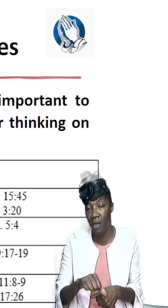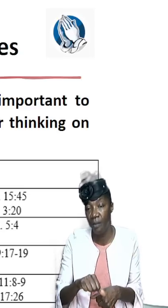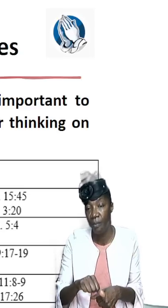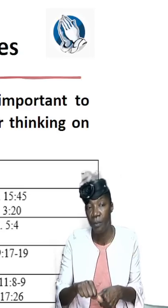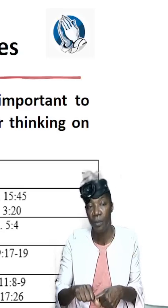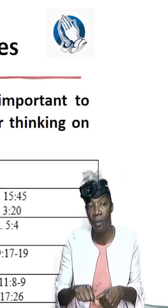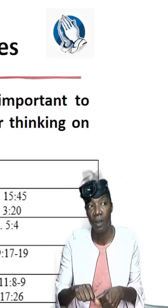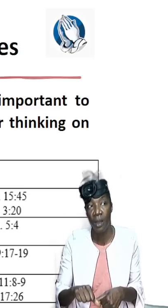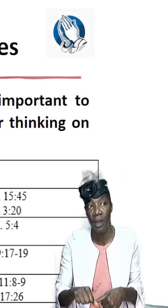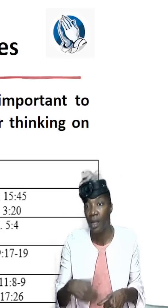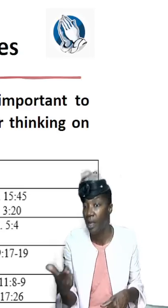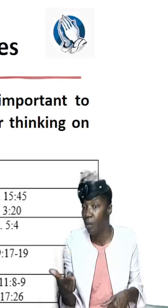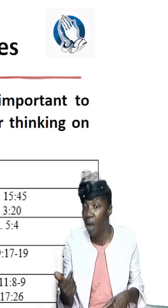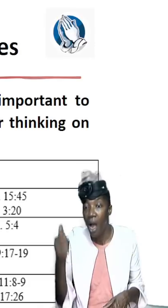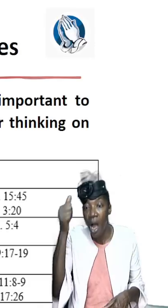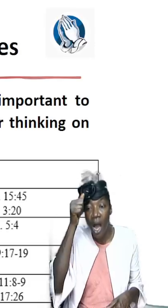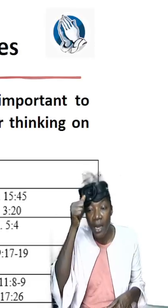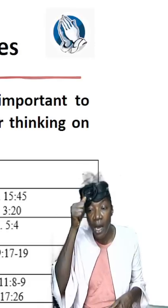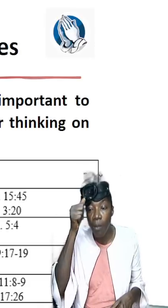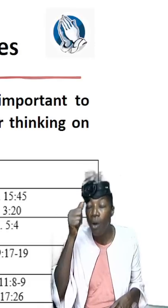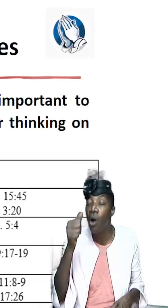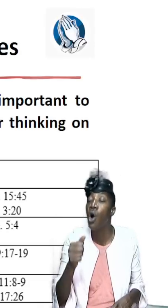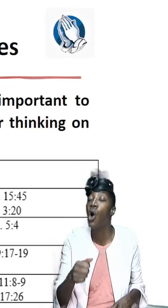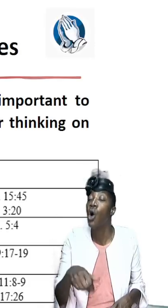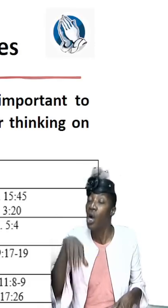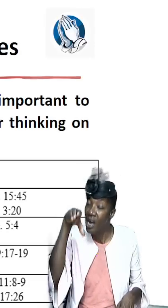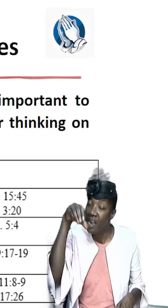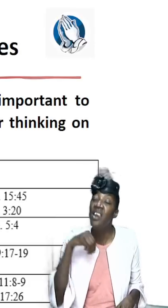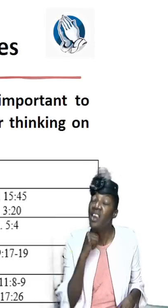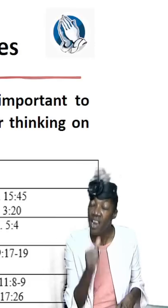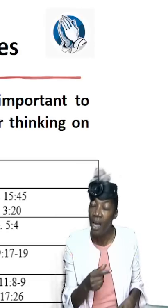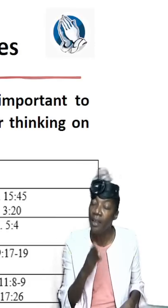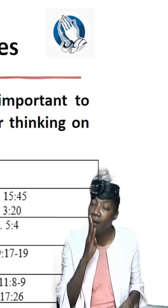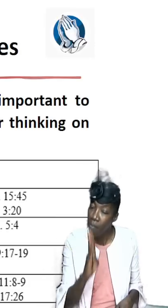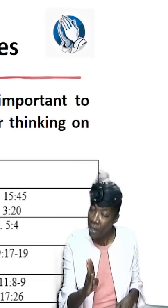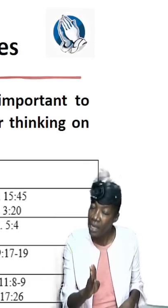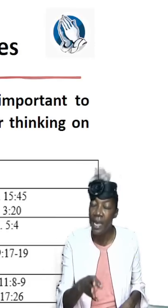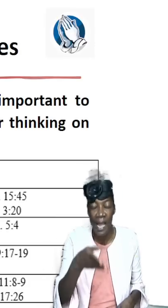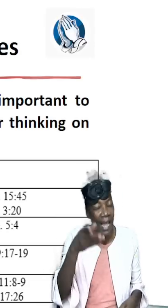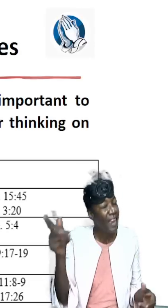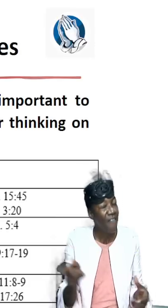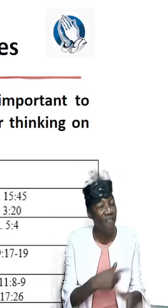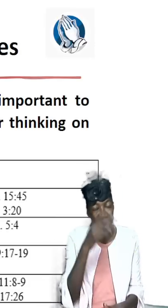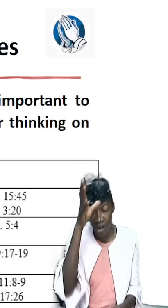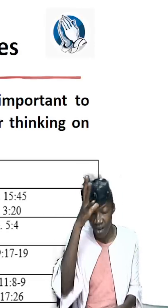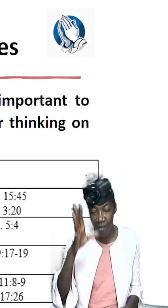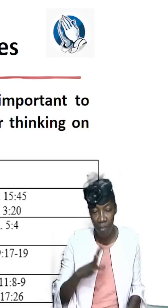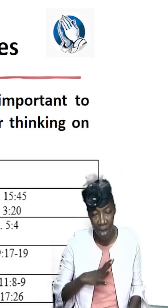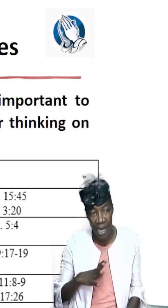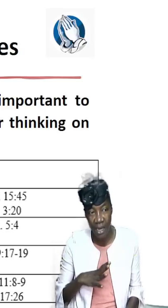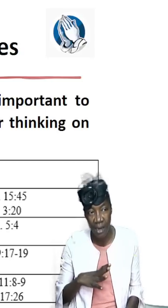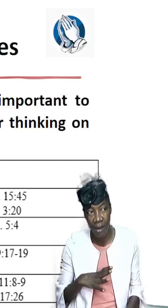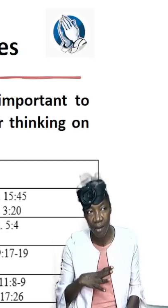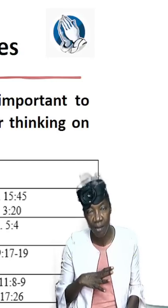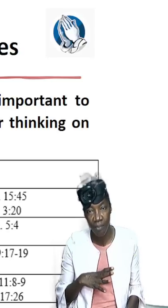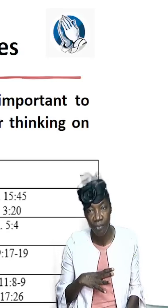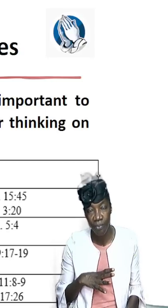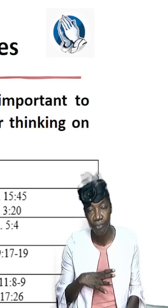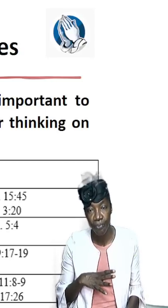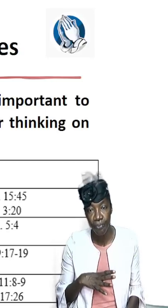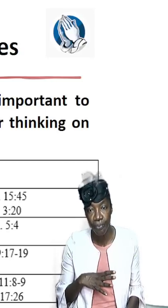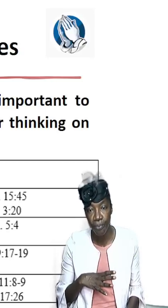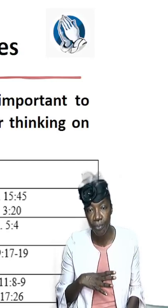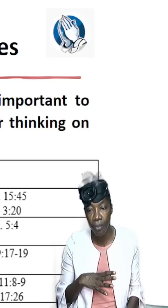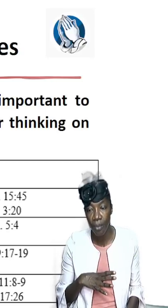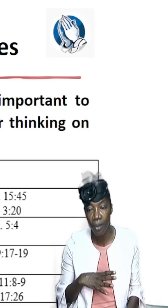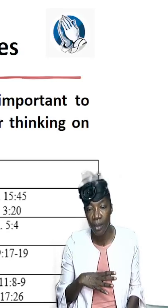would not here be described as the first man. And so I'm saying this based on what I said earlier about